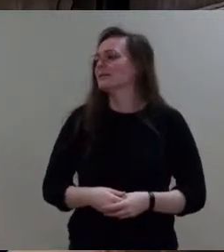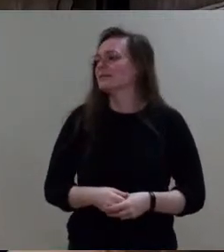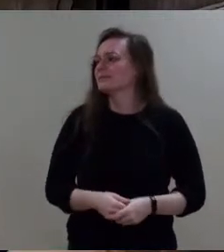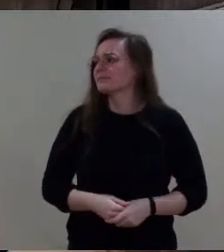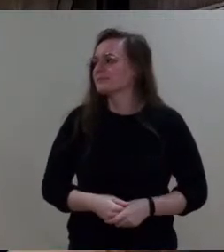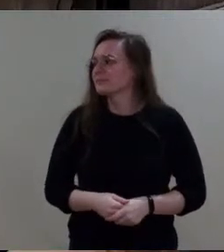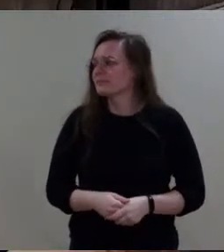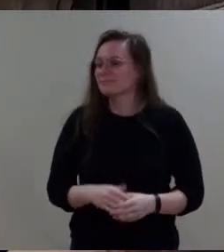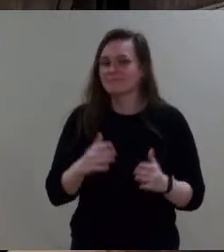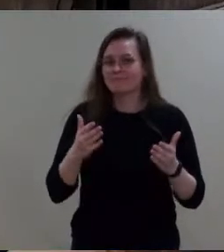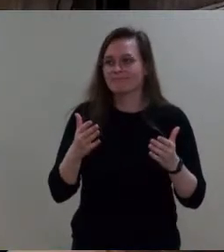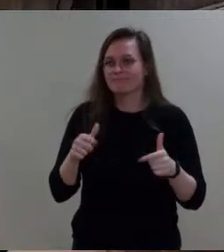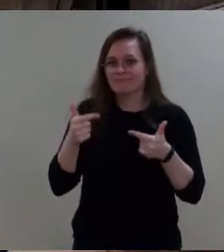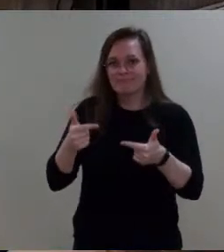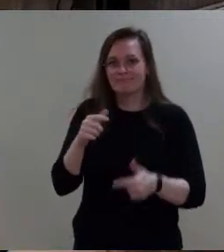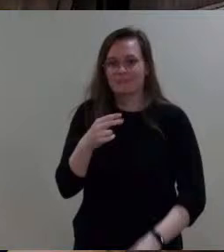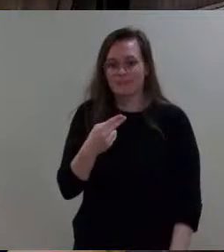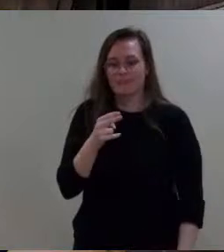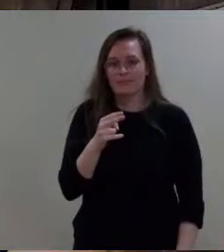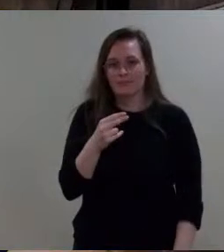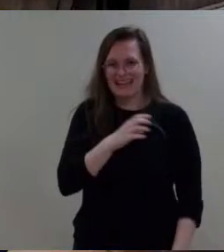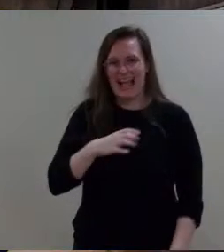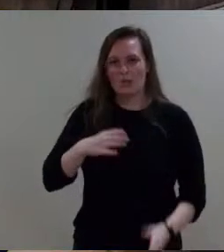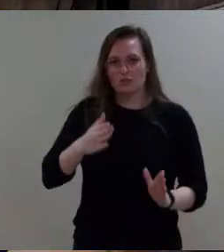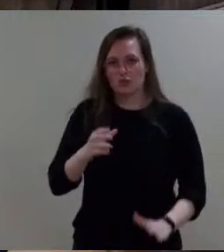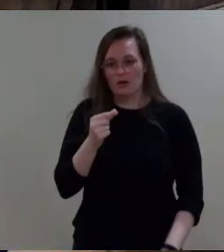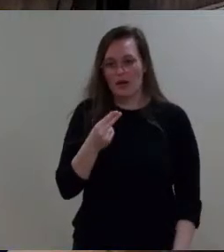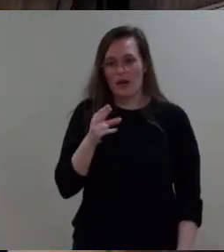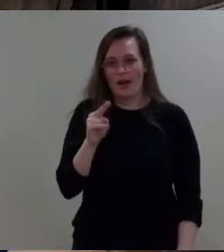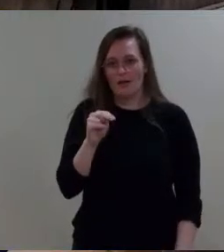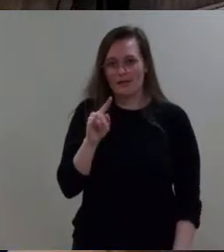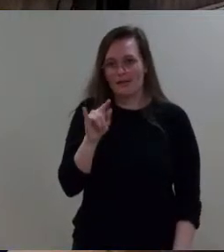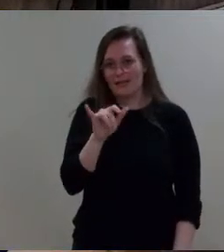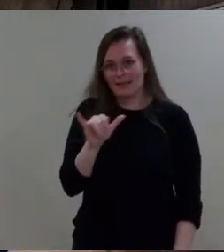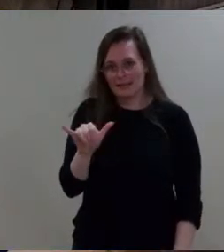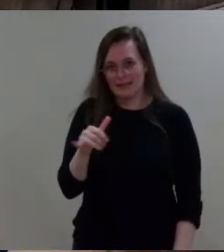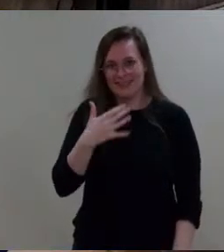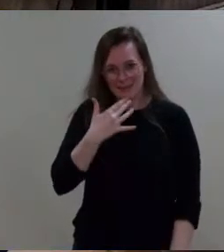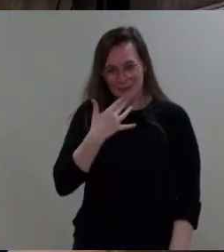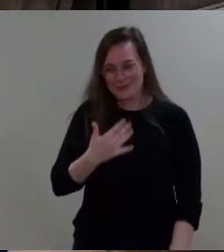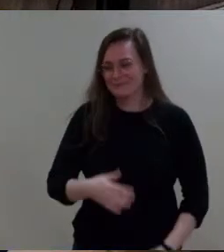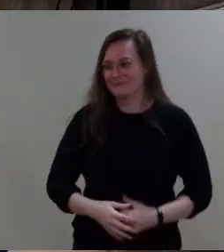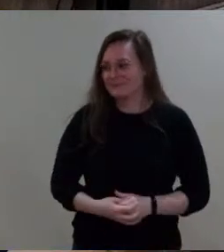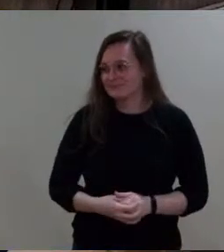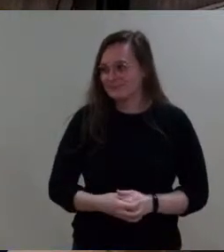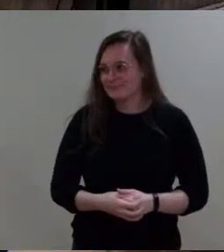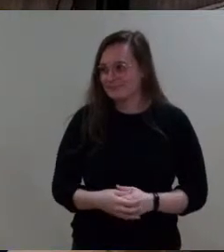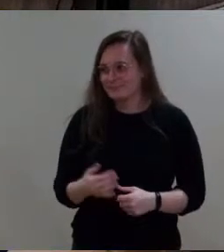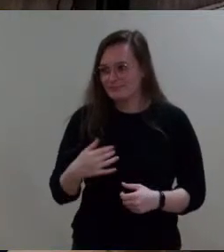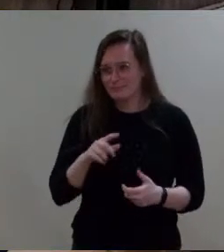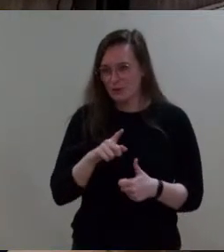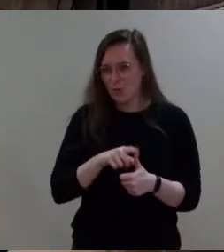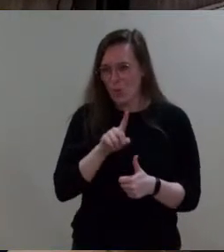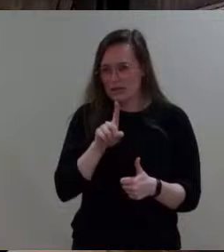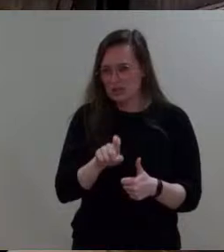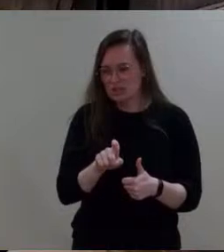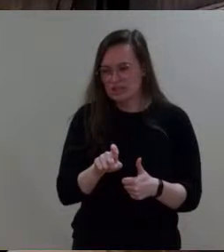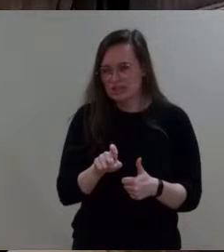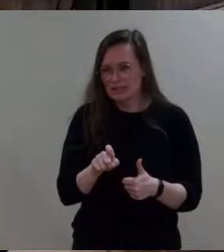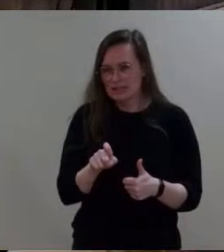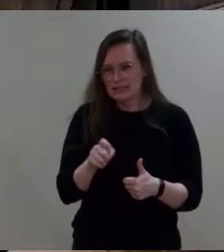Counselor Huntley. Thank you. I just have a couple questions. One is, and I can't remember the